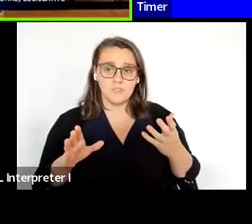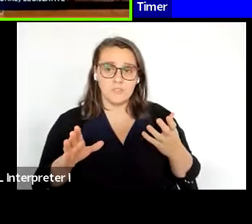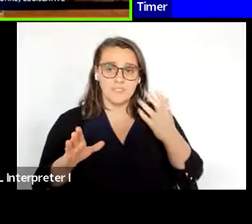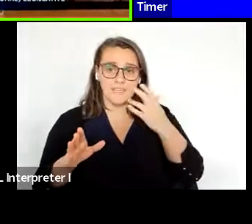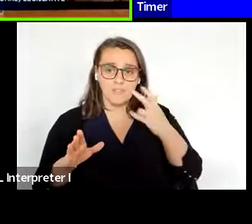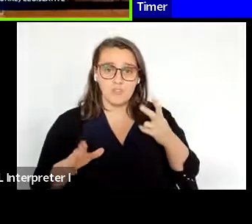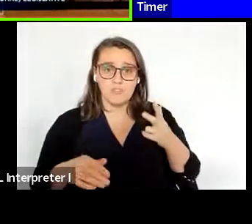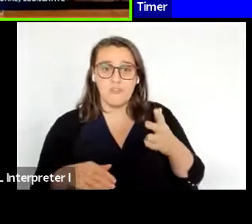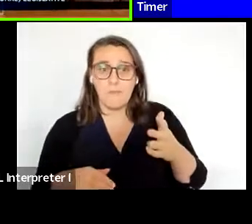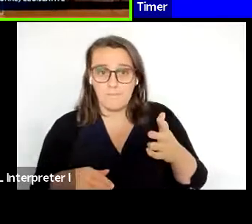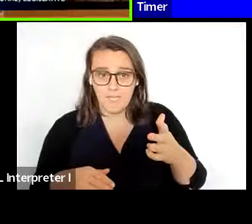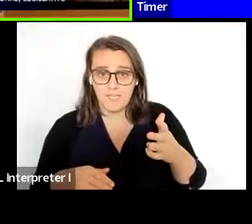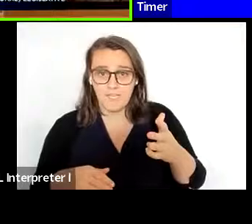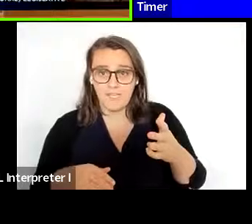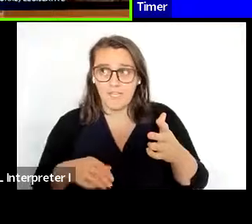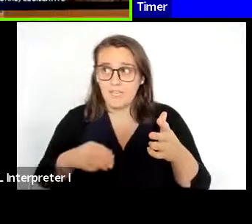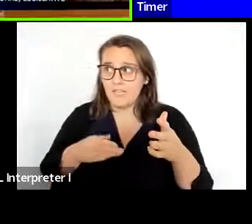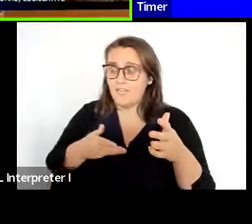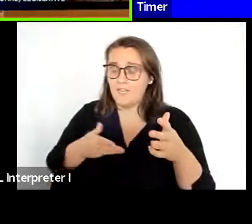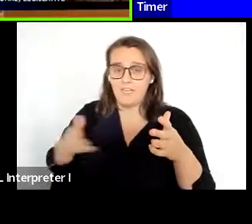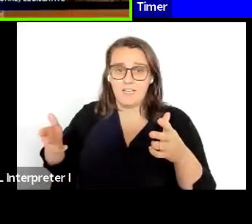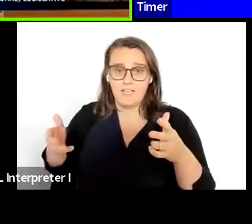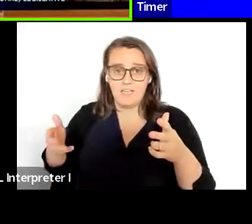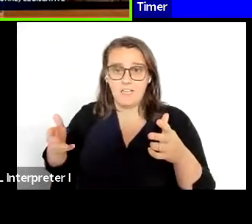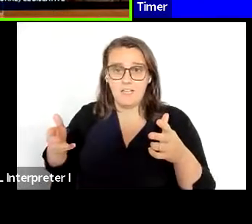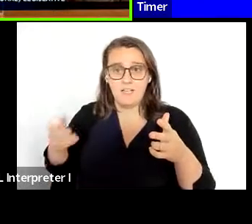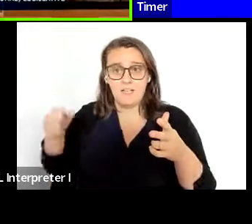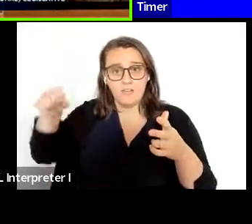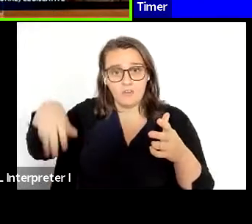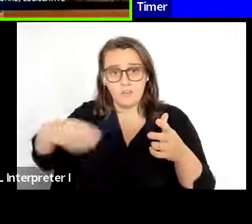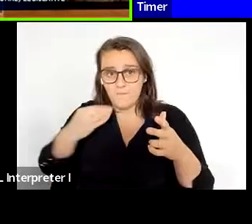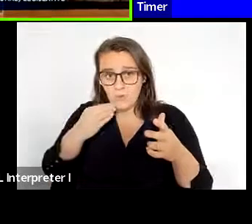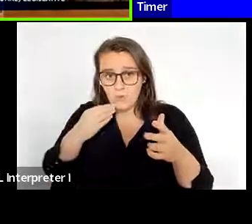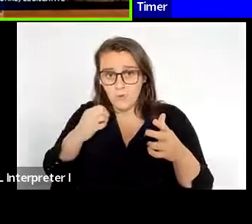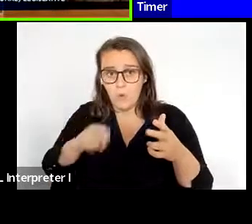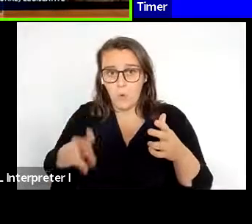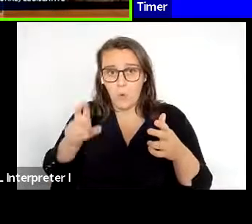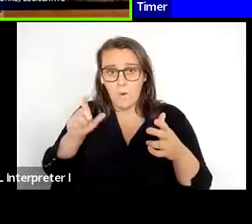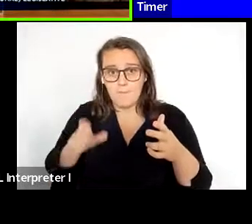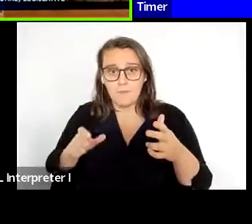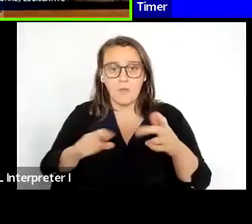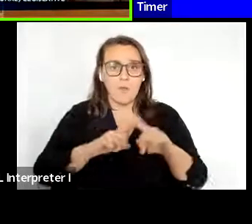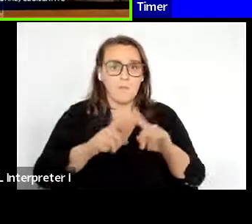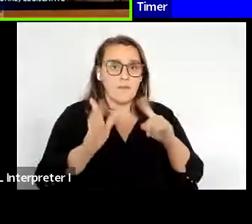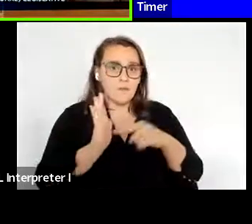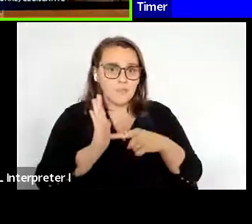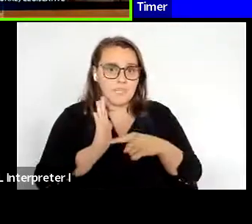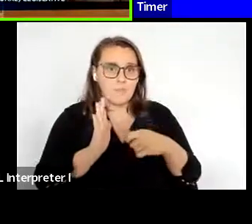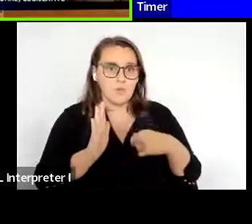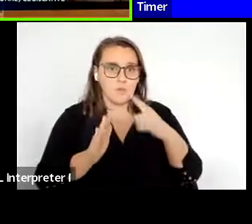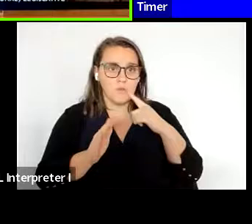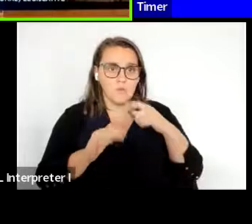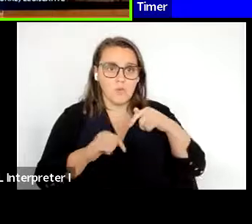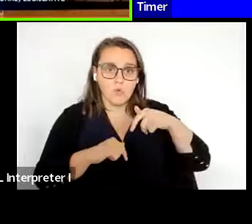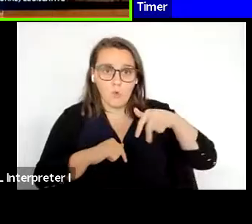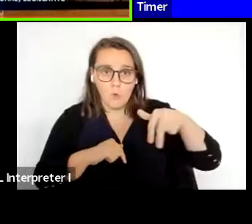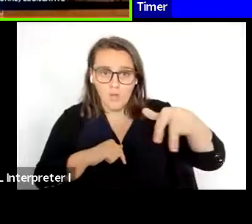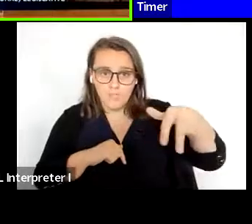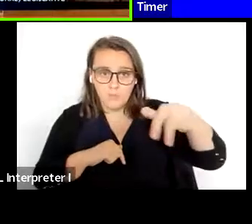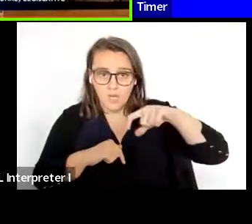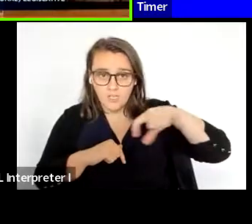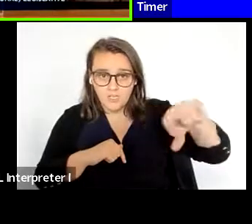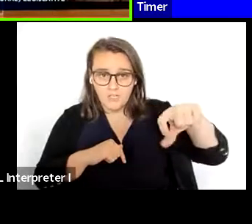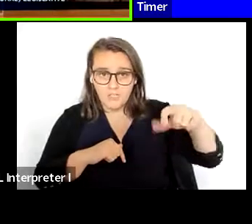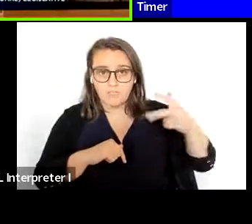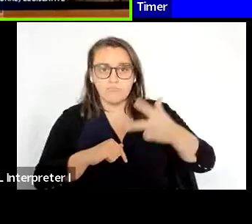out. What we're talking about is when a vehicle is parked in the crosswalk, when they are blocking all the travel. This